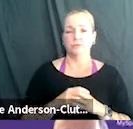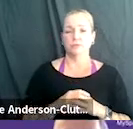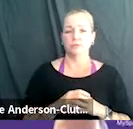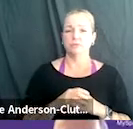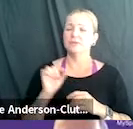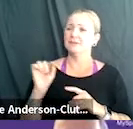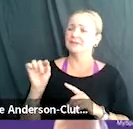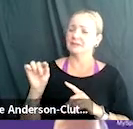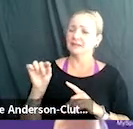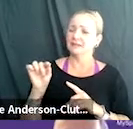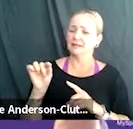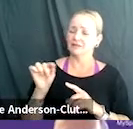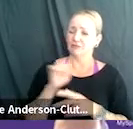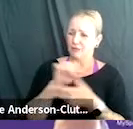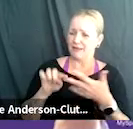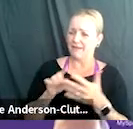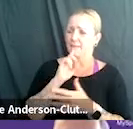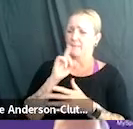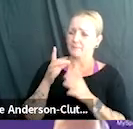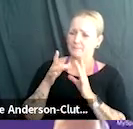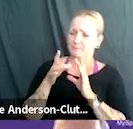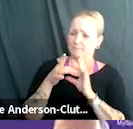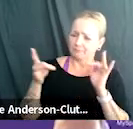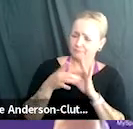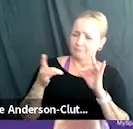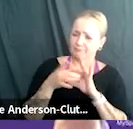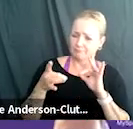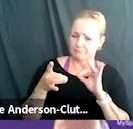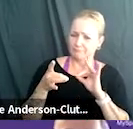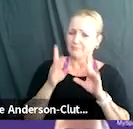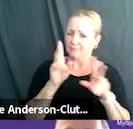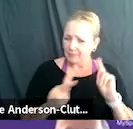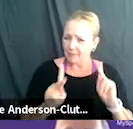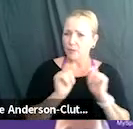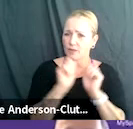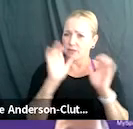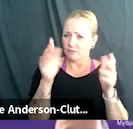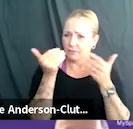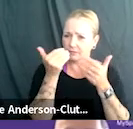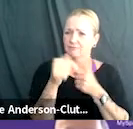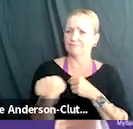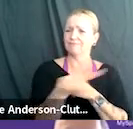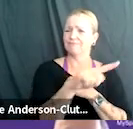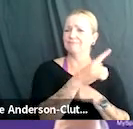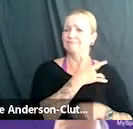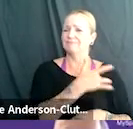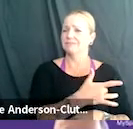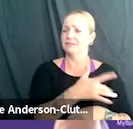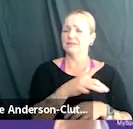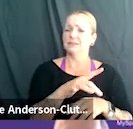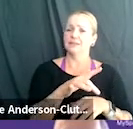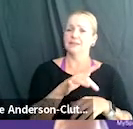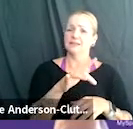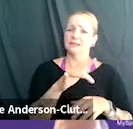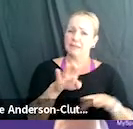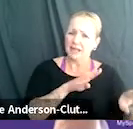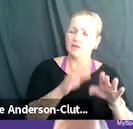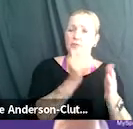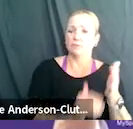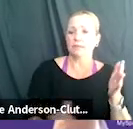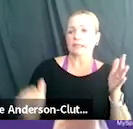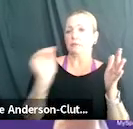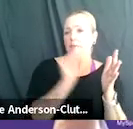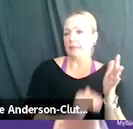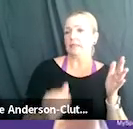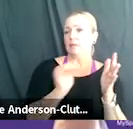important in autism. And there's been, I think, less research about it than I would have expected at this point. But